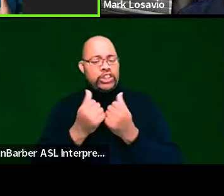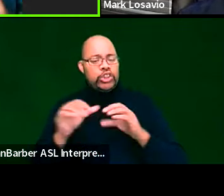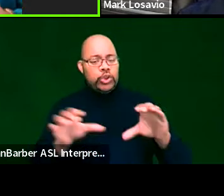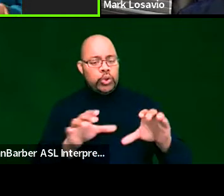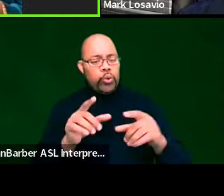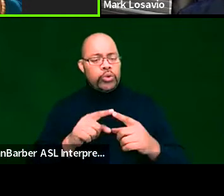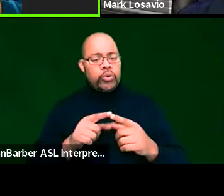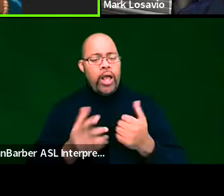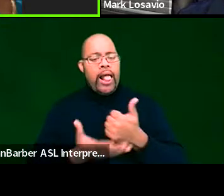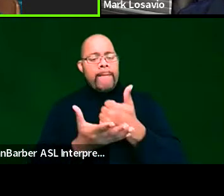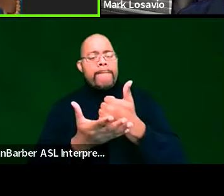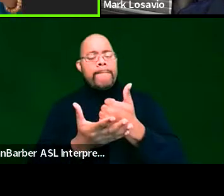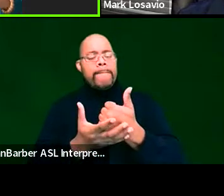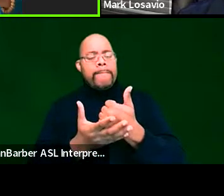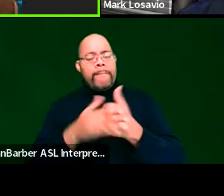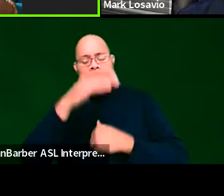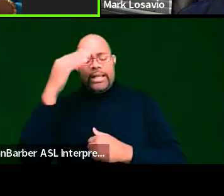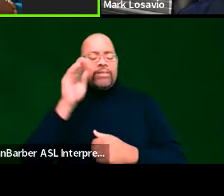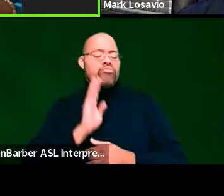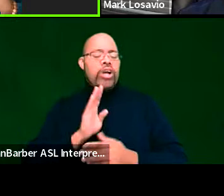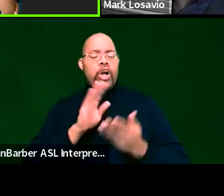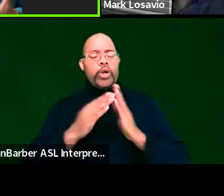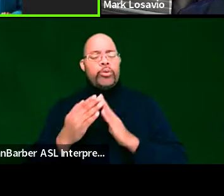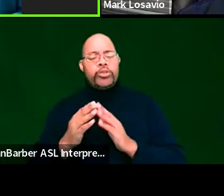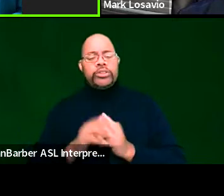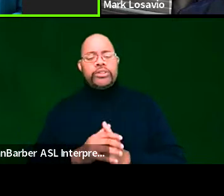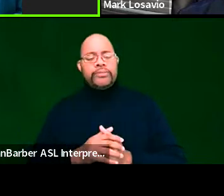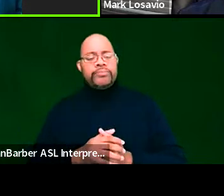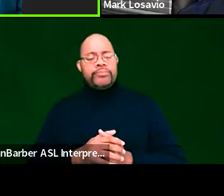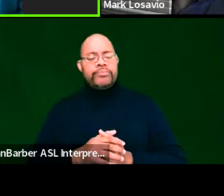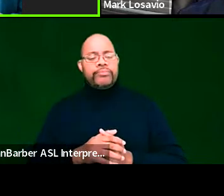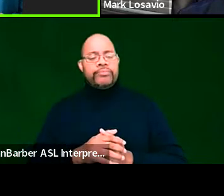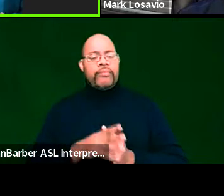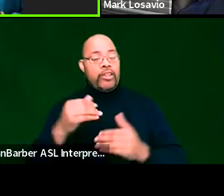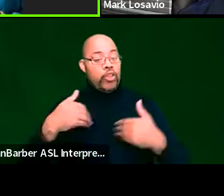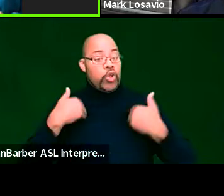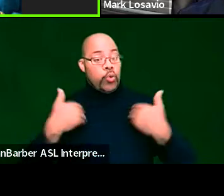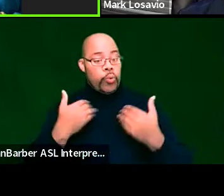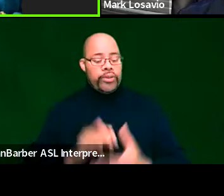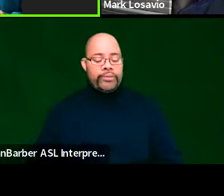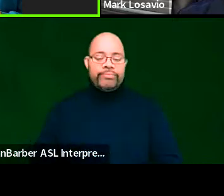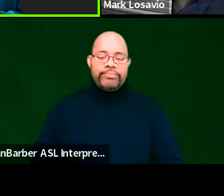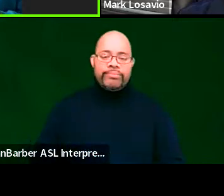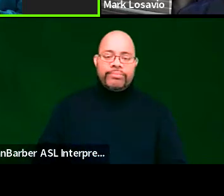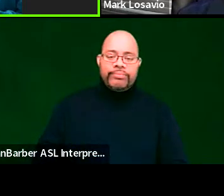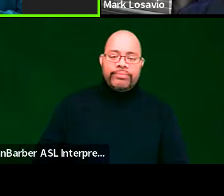to aid and help Black and Brown communities and the youth?